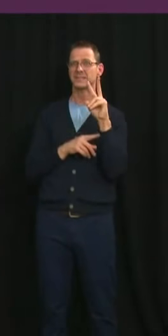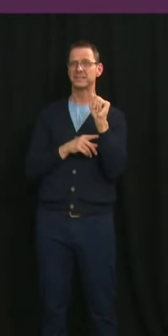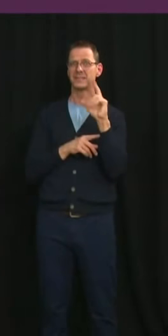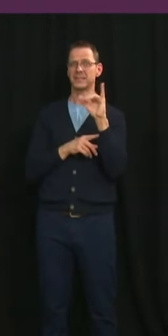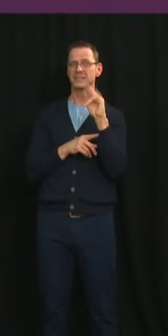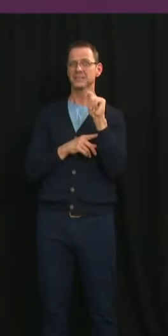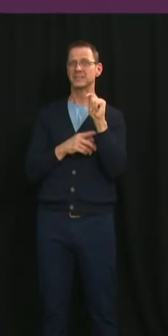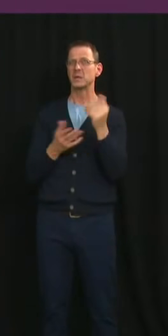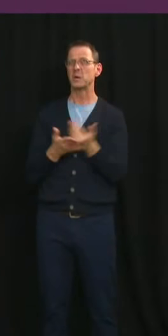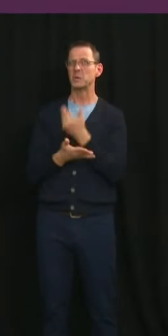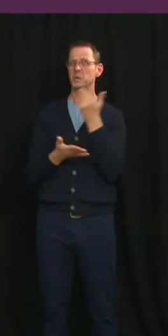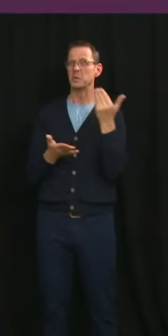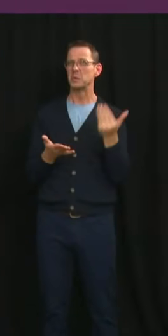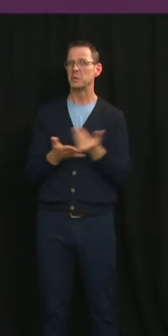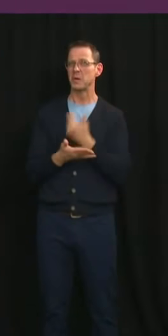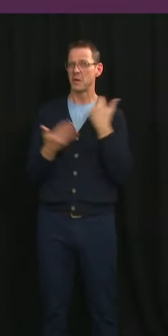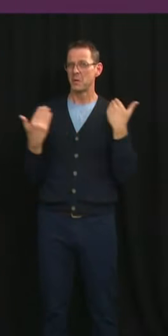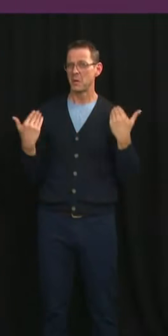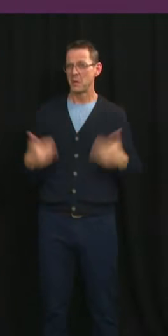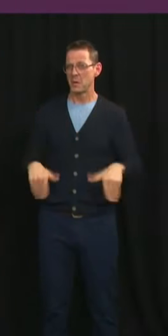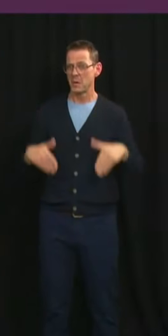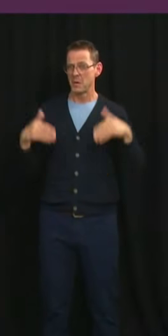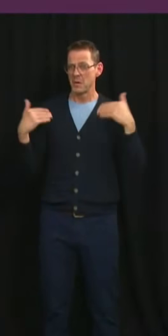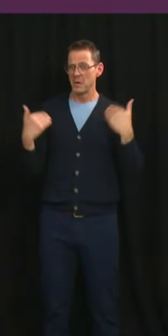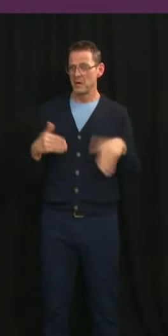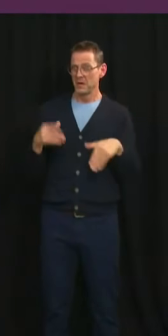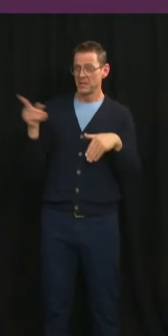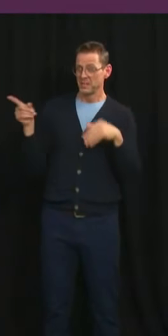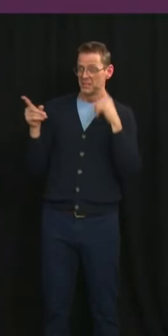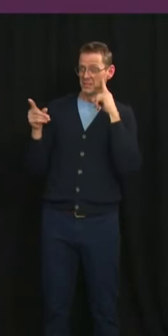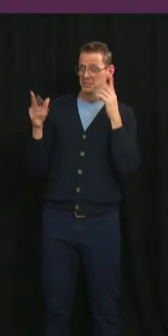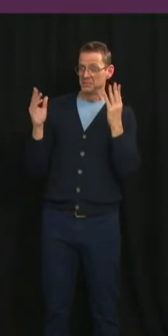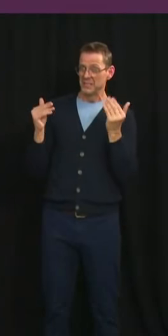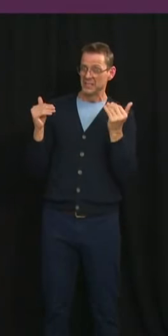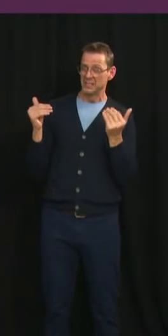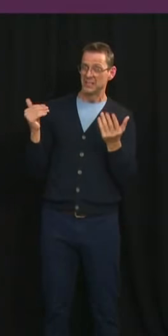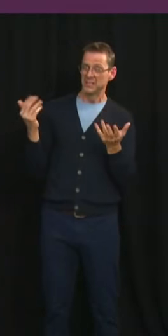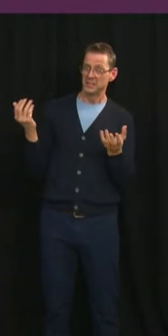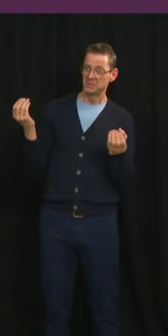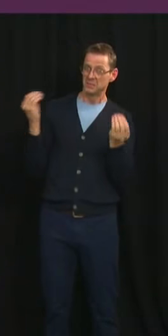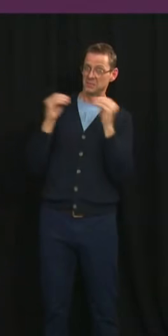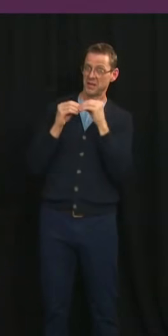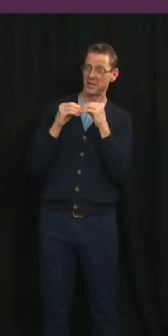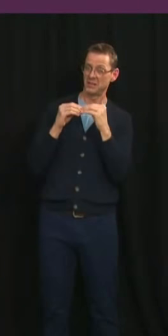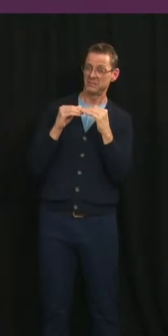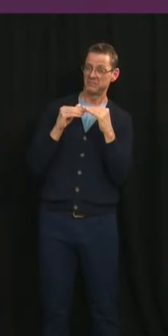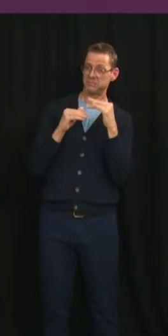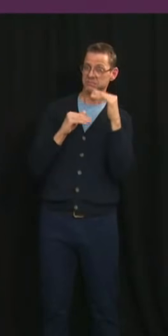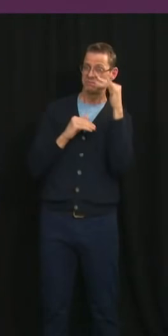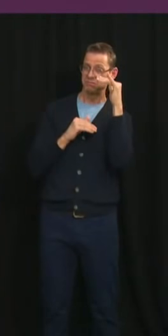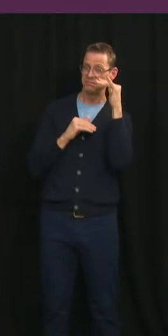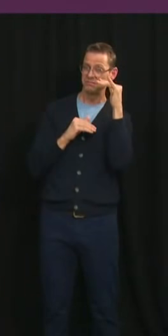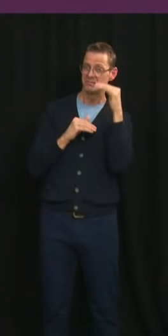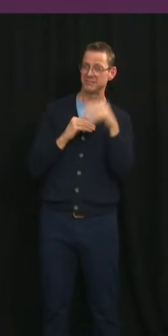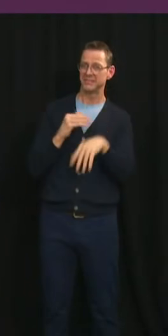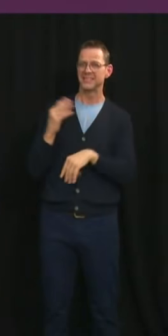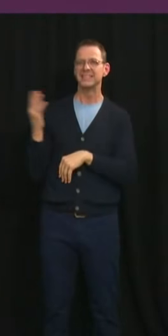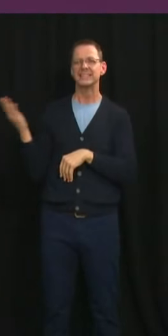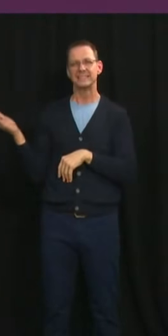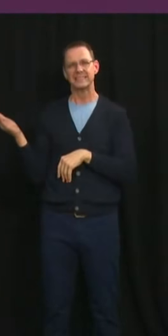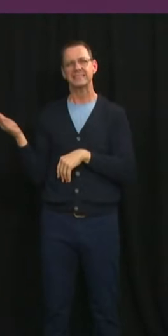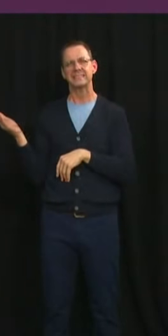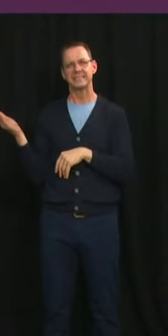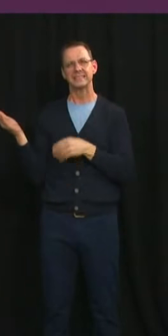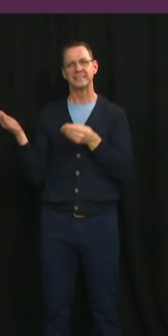more of a scientific question for Dr. Hinshaw, but we have seen at least a couple of days where it has exceeded 50% of the new